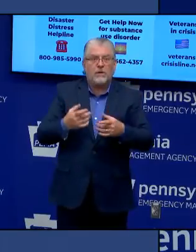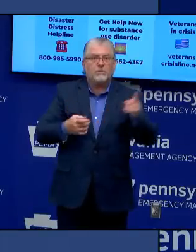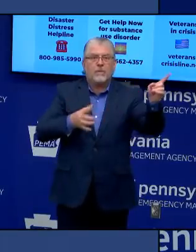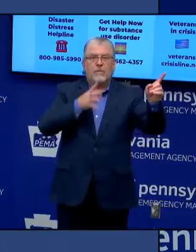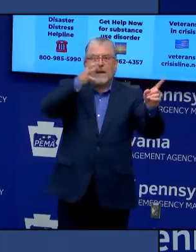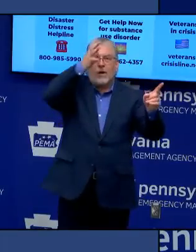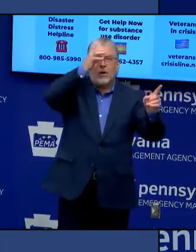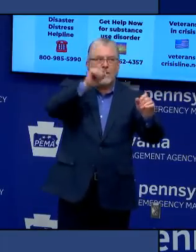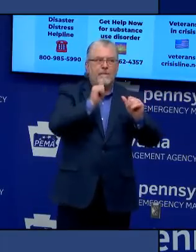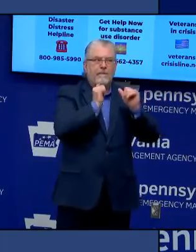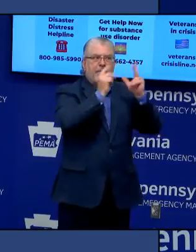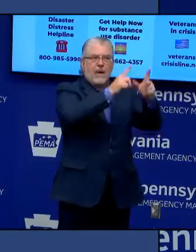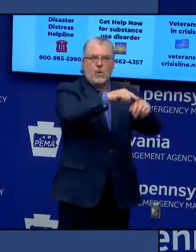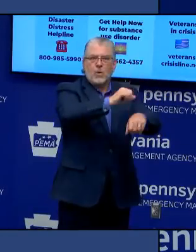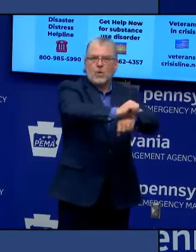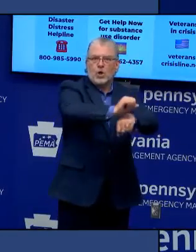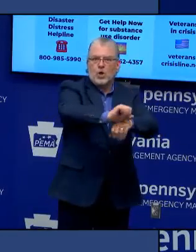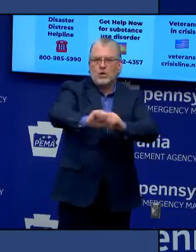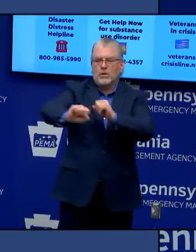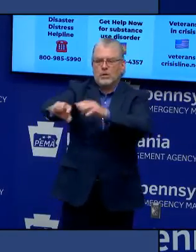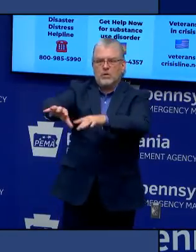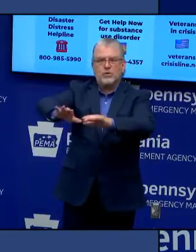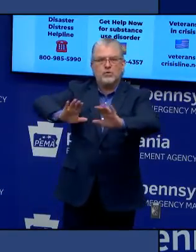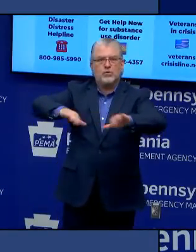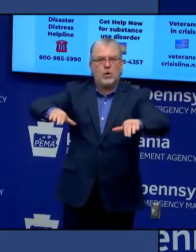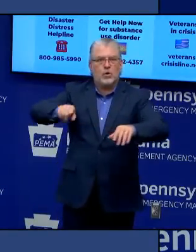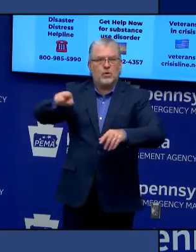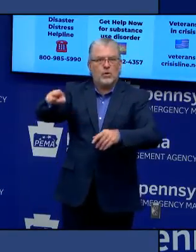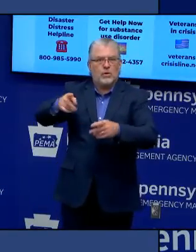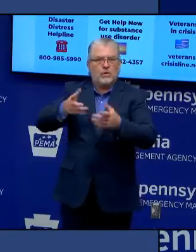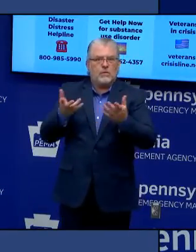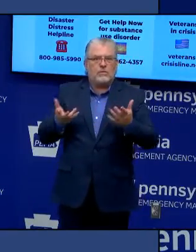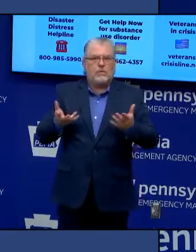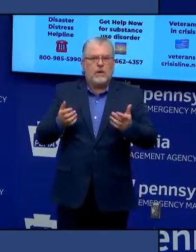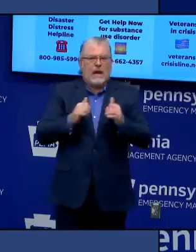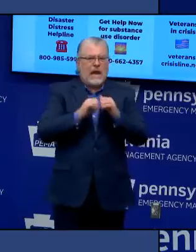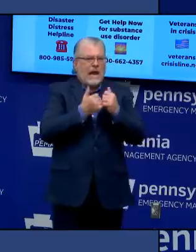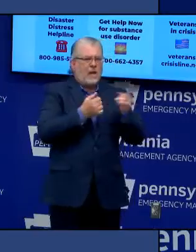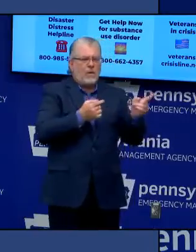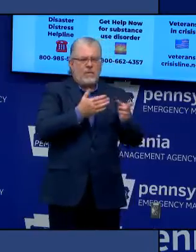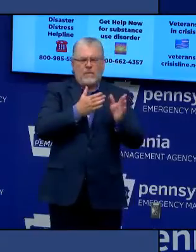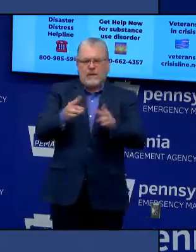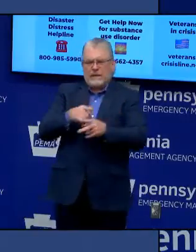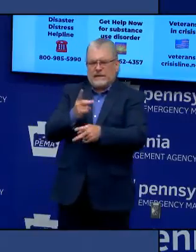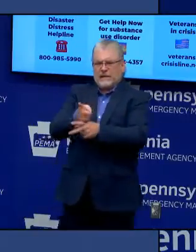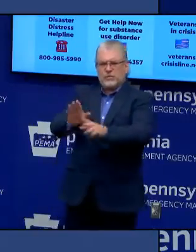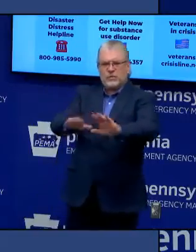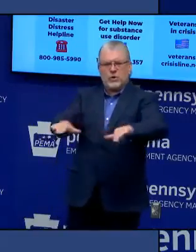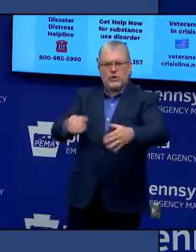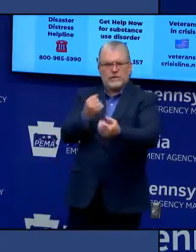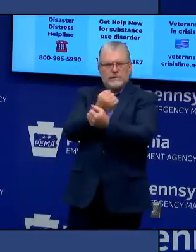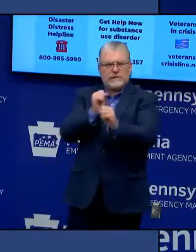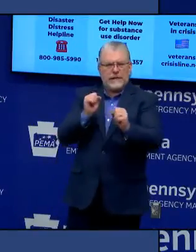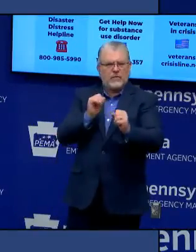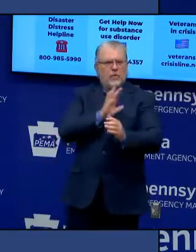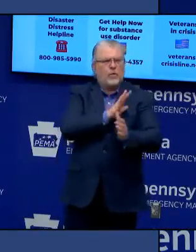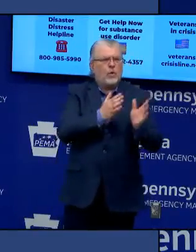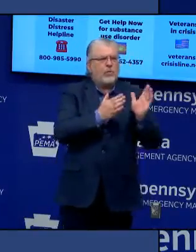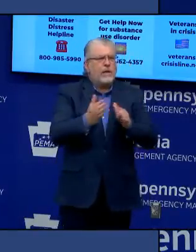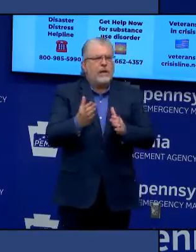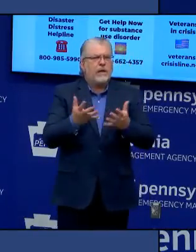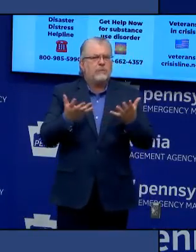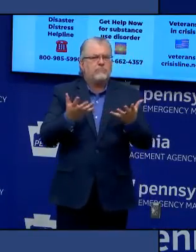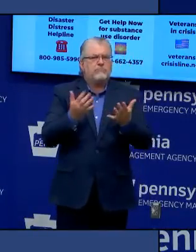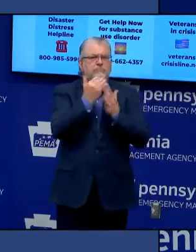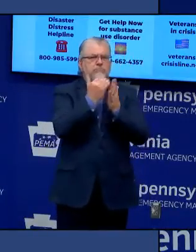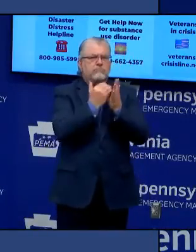kind of guidelines will they have to follow to safely operate? Well, child care centers will need to open in the yellow zone